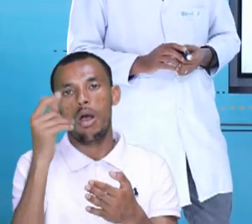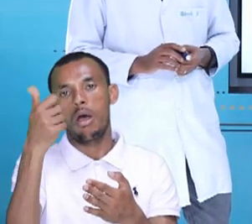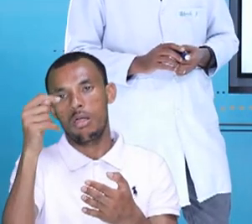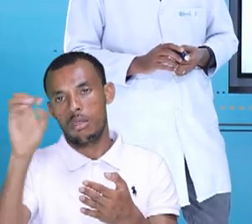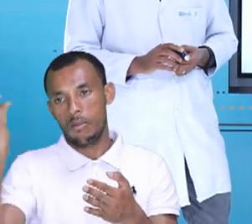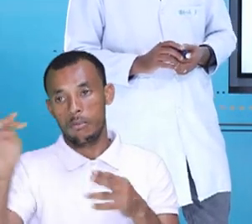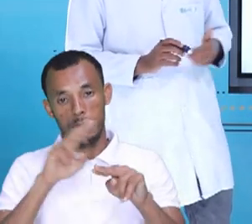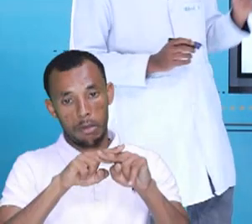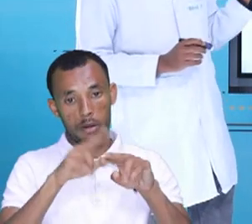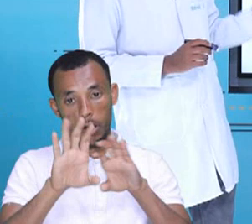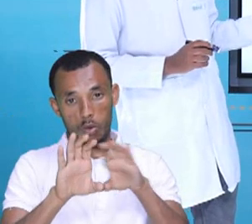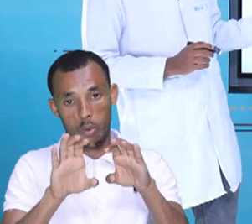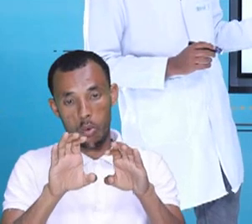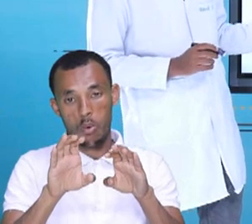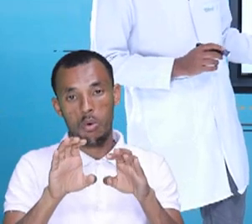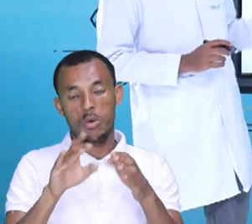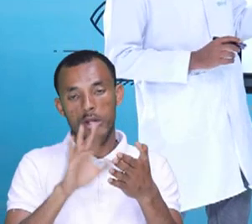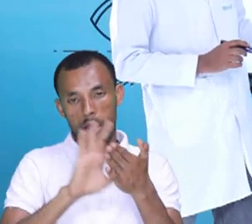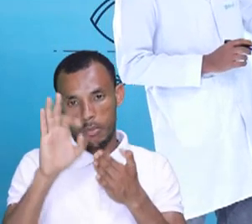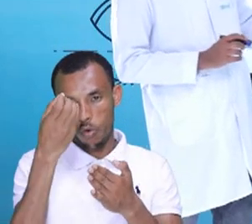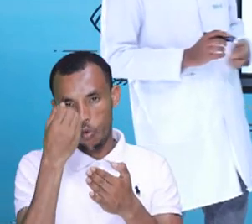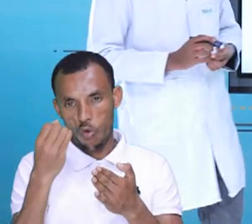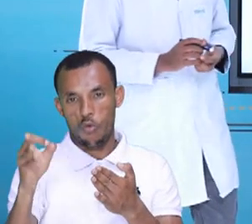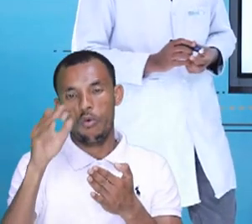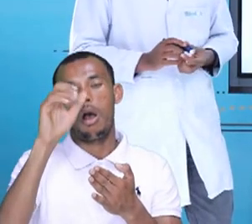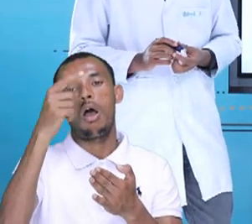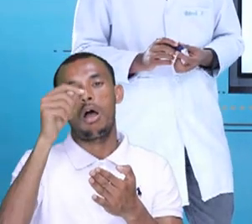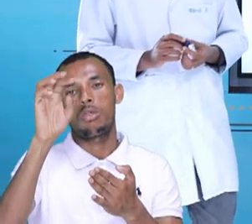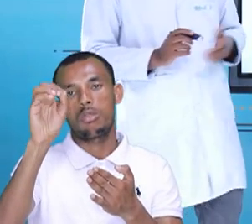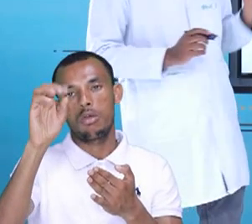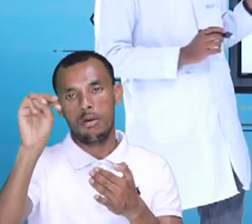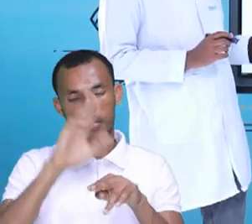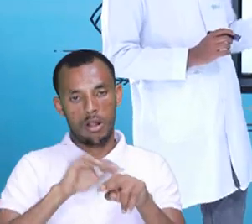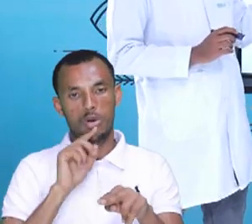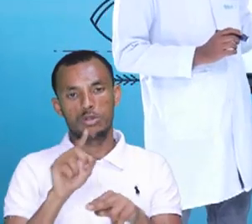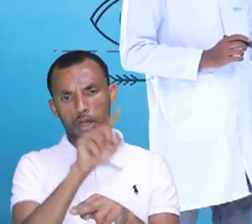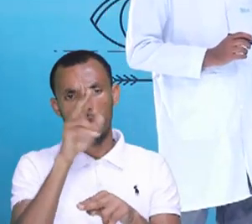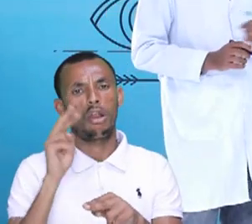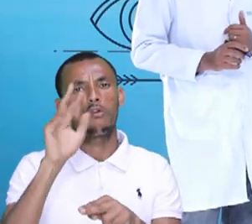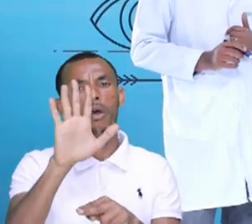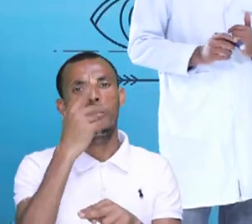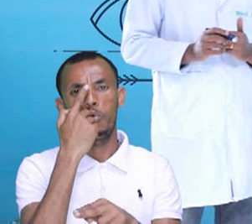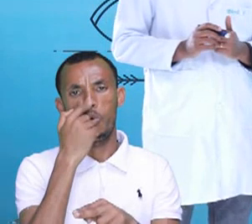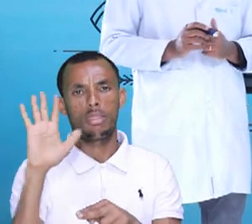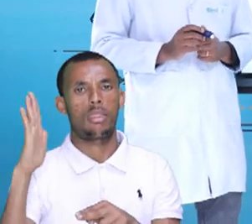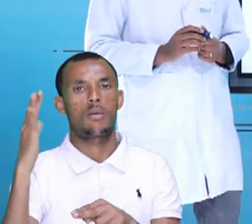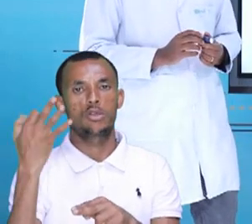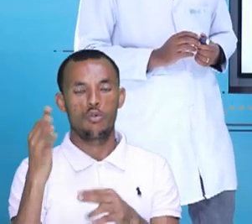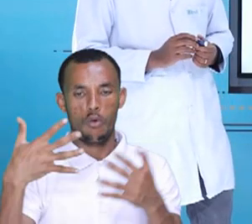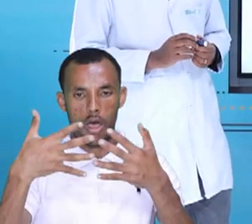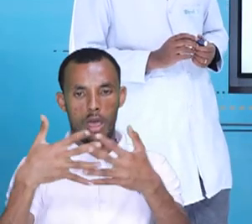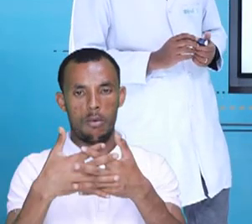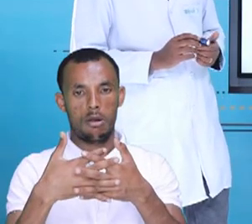orbital. The number of hybrid orbital depends on the number of atomic orbital. There are 5 common types of